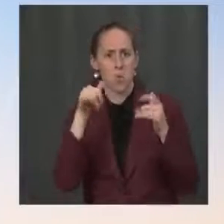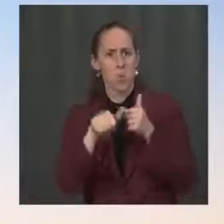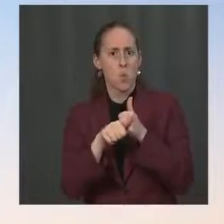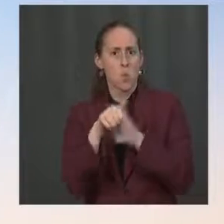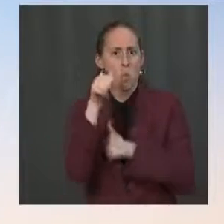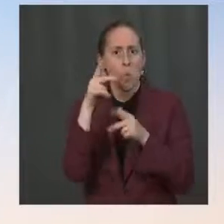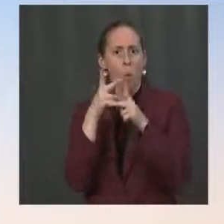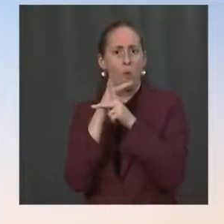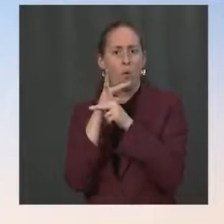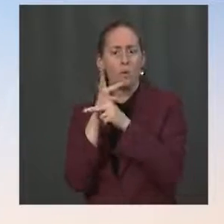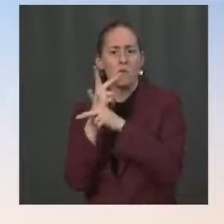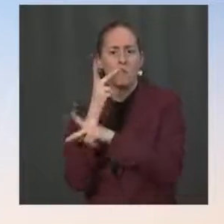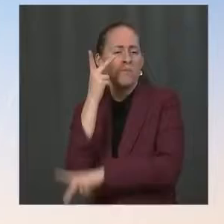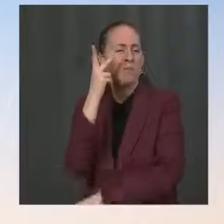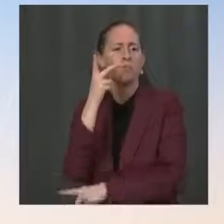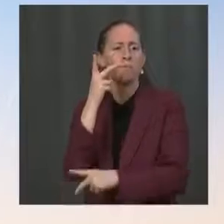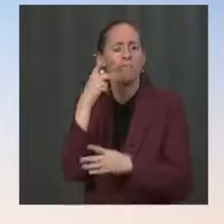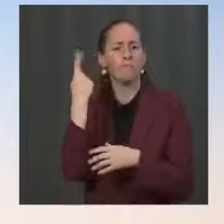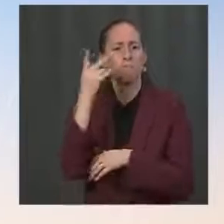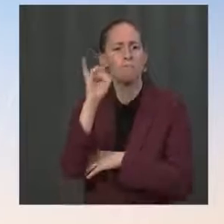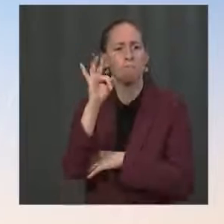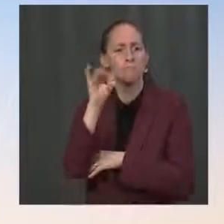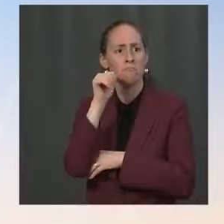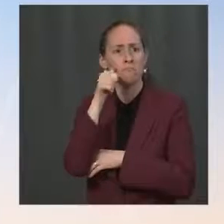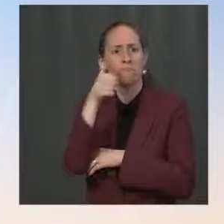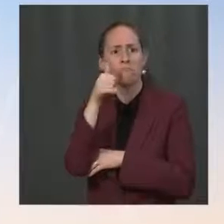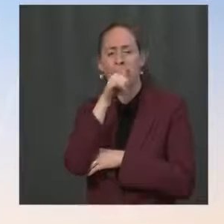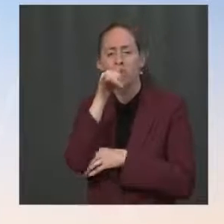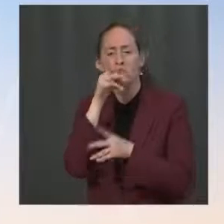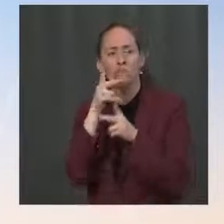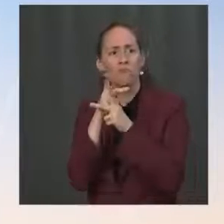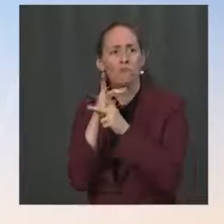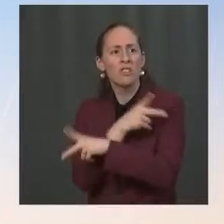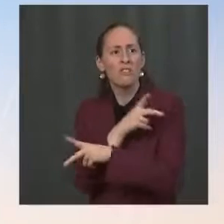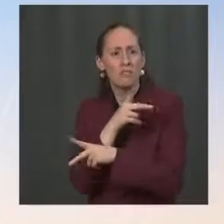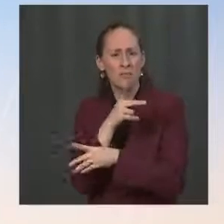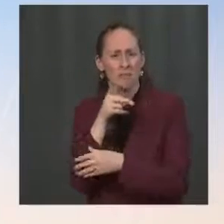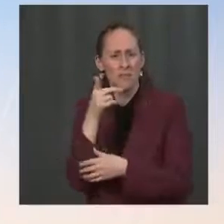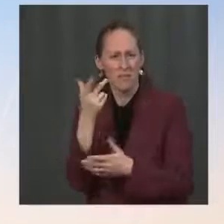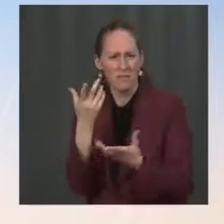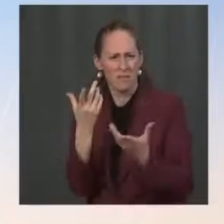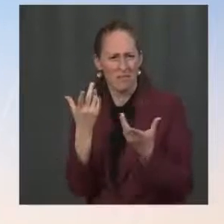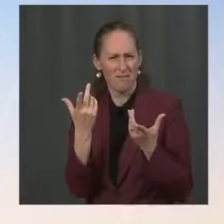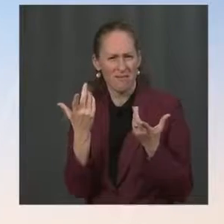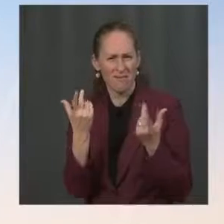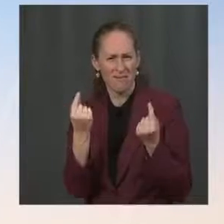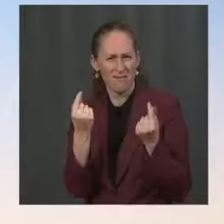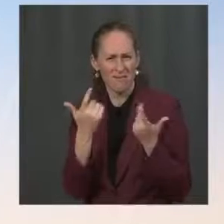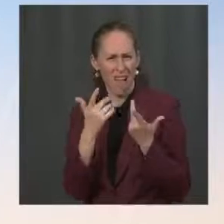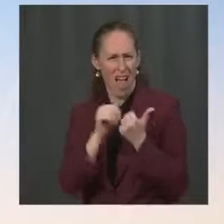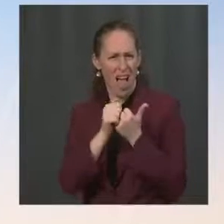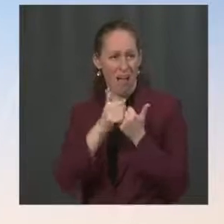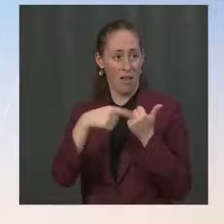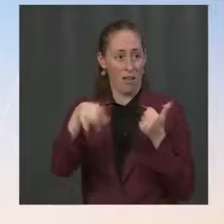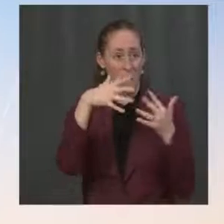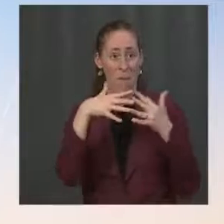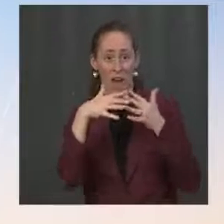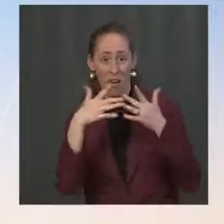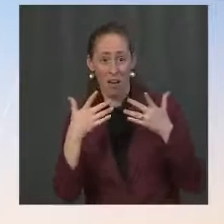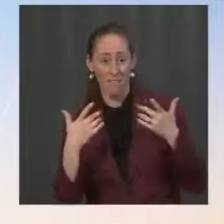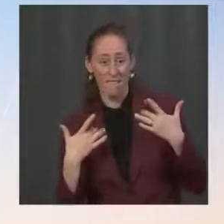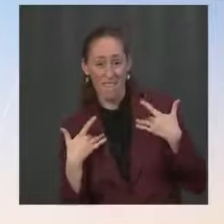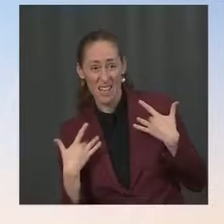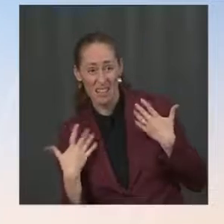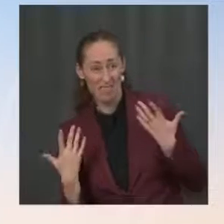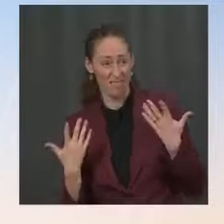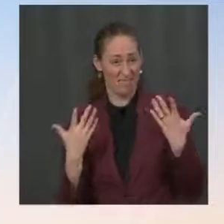risk grows tomorrow and keeps growing the next day and beyond that, how should Americans feel about this operation continuing right now for the coming